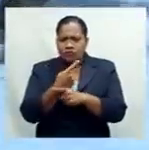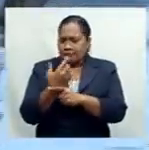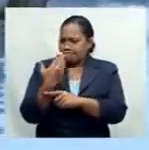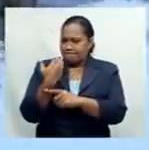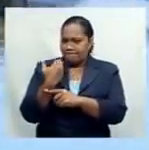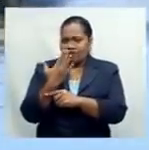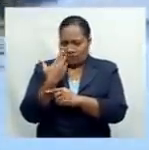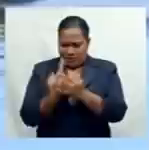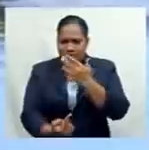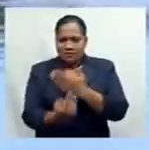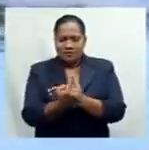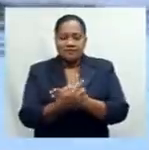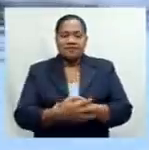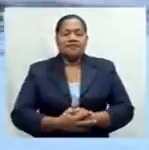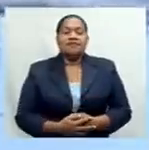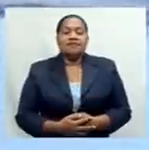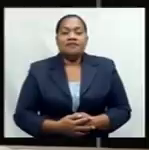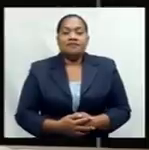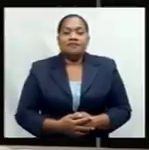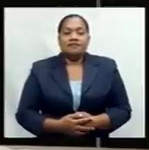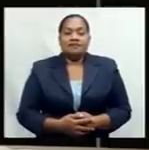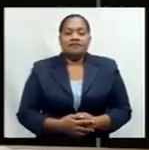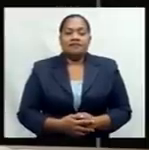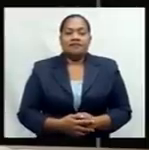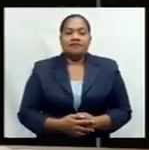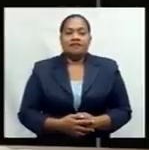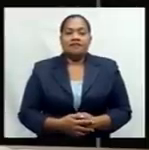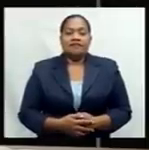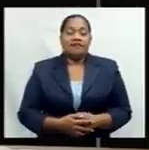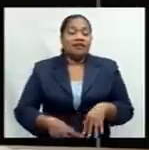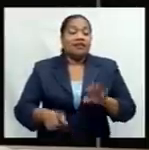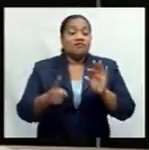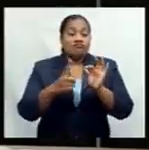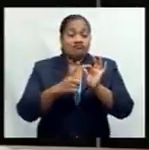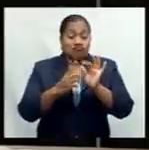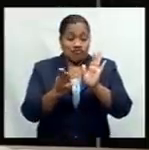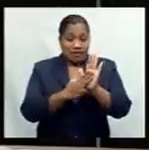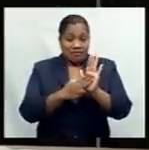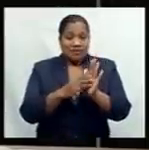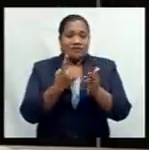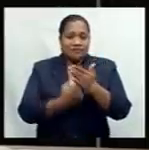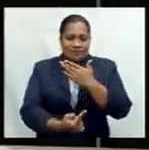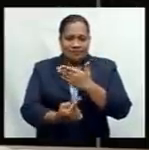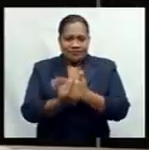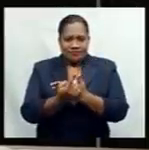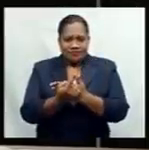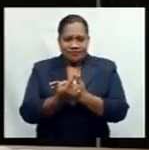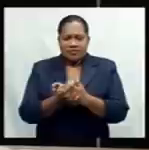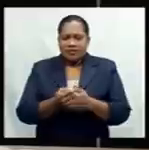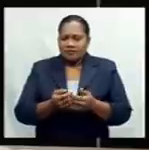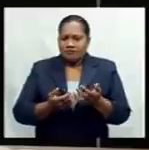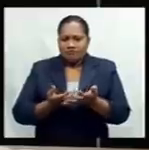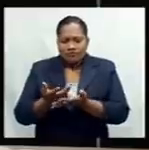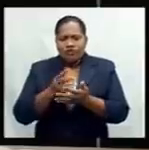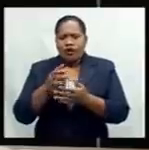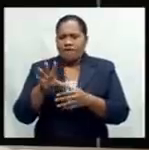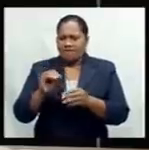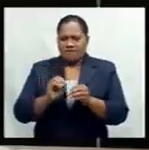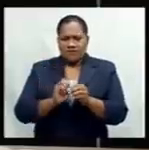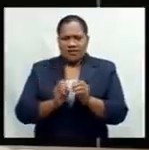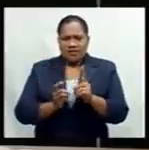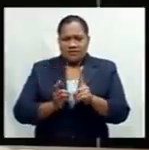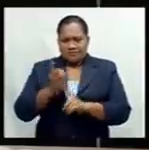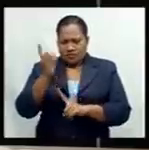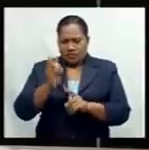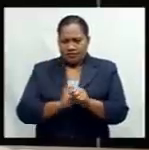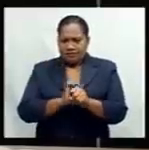Jose Nanunga, FBC News. The Prime Minister has been briefed on the recent developments of the COVID-19 outbreak